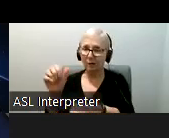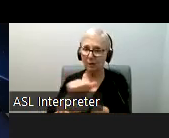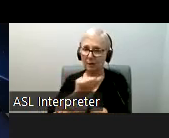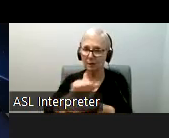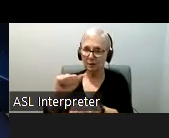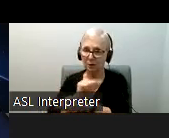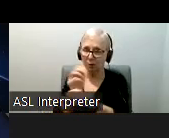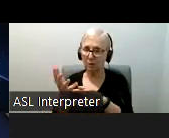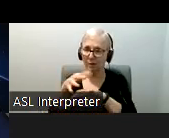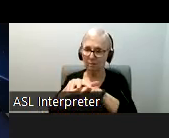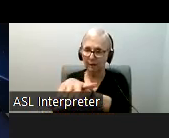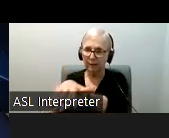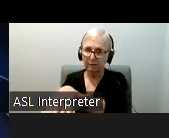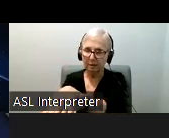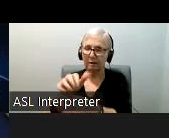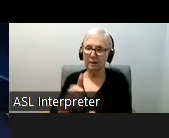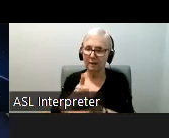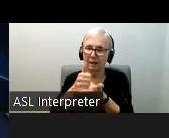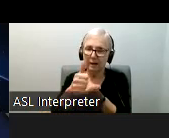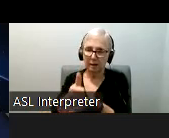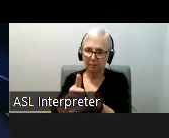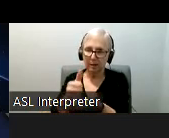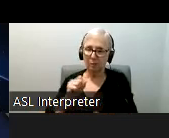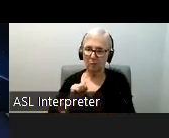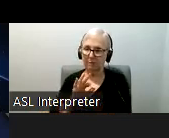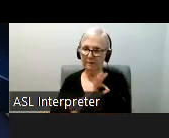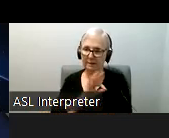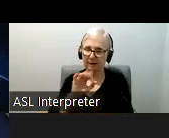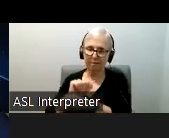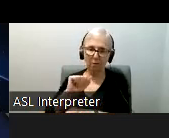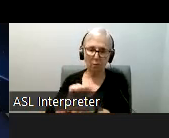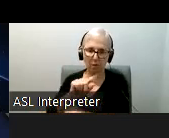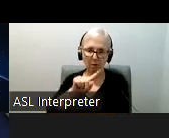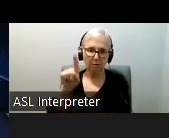be integrated into helping with the staff's work?